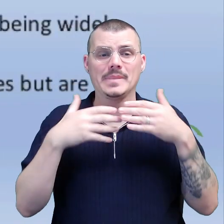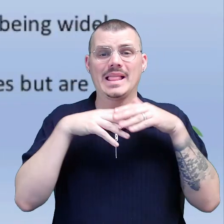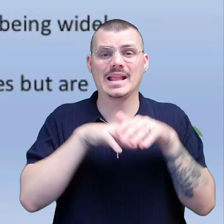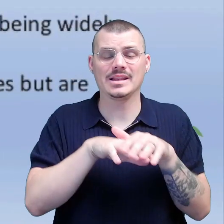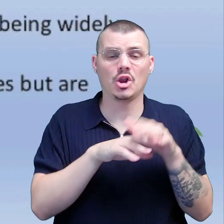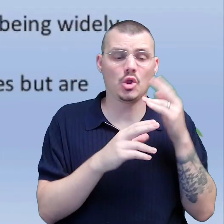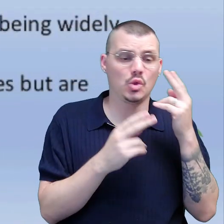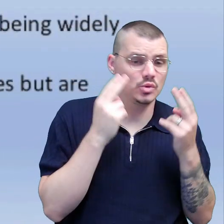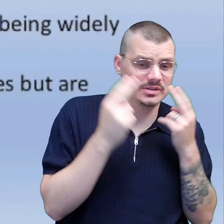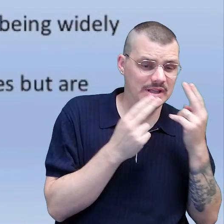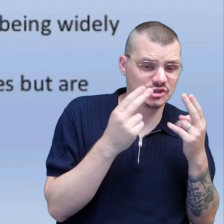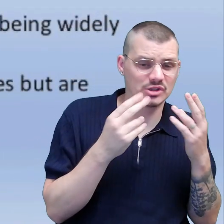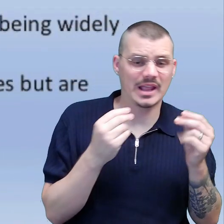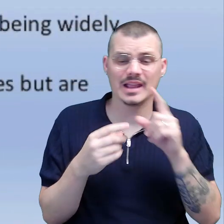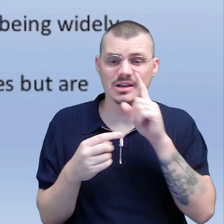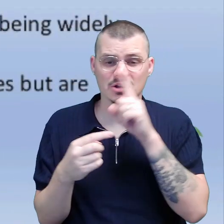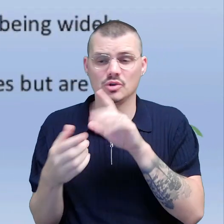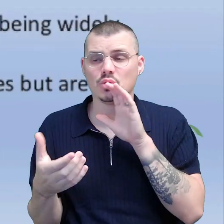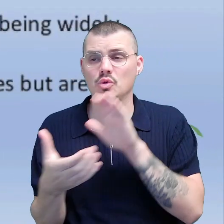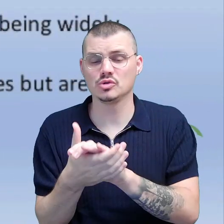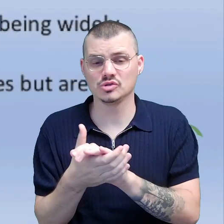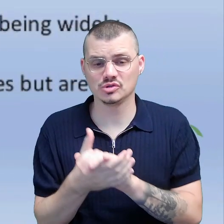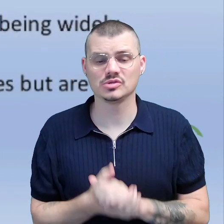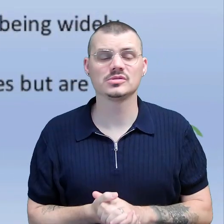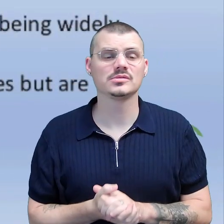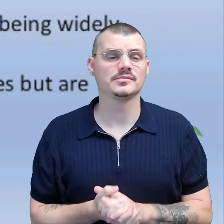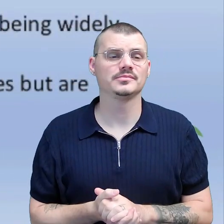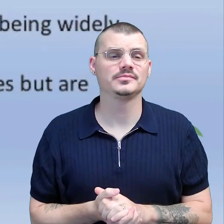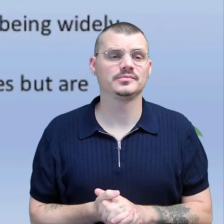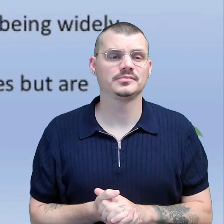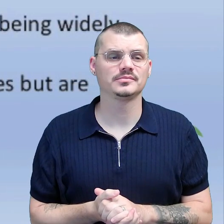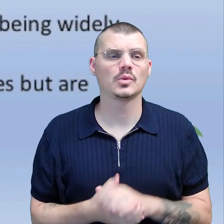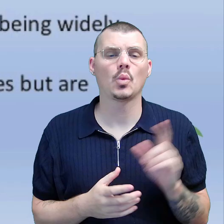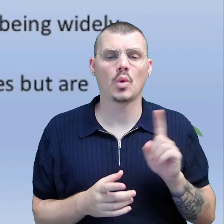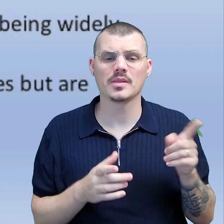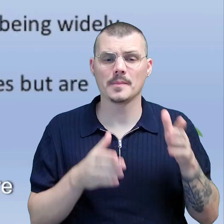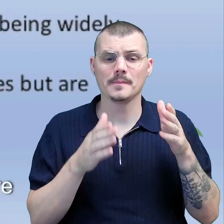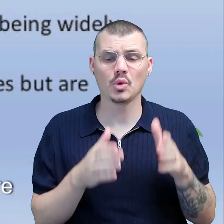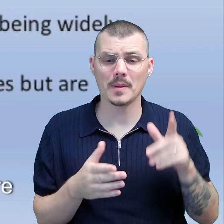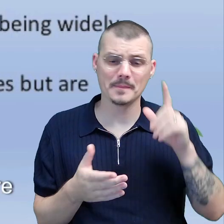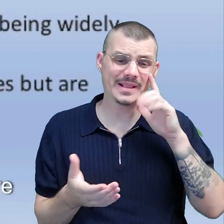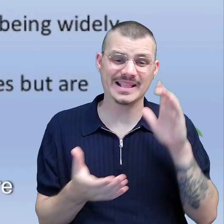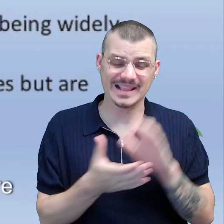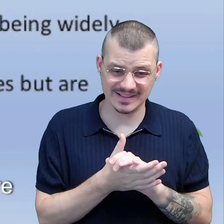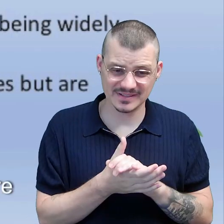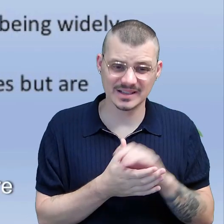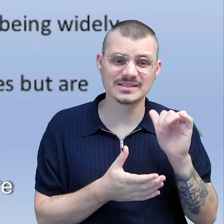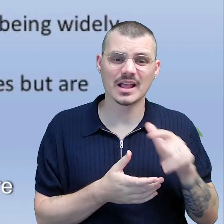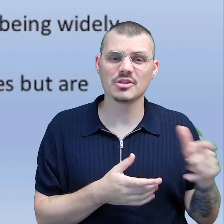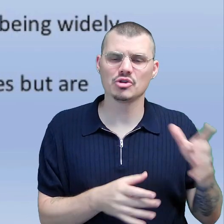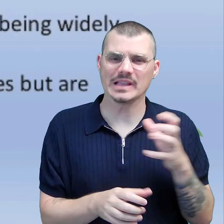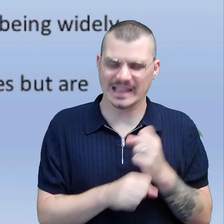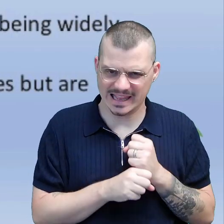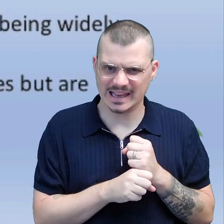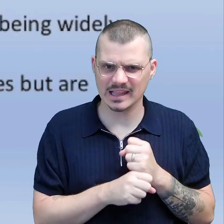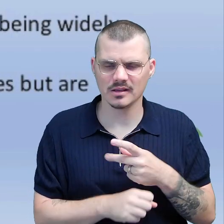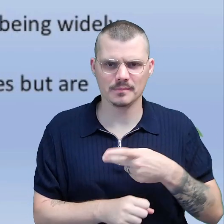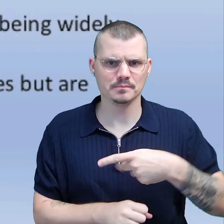Blended hallucinations and delusions, ideas of reference where the person believes that they are